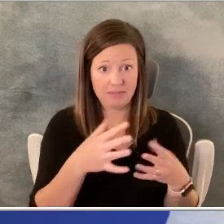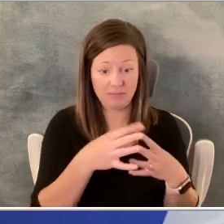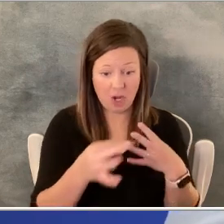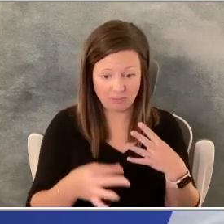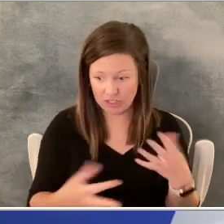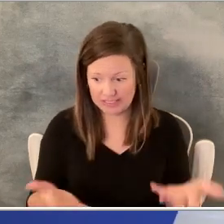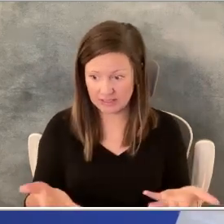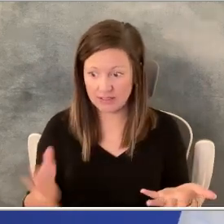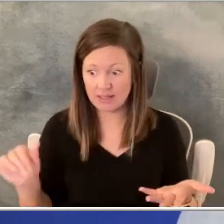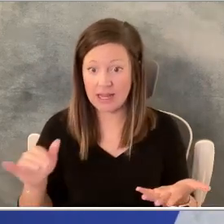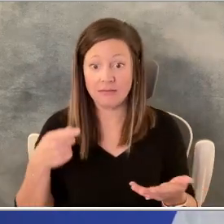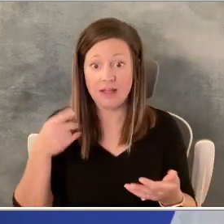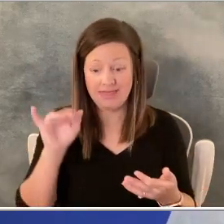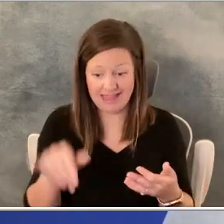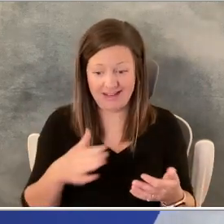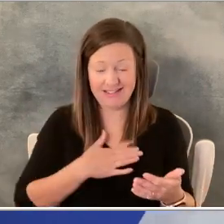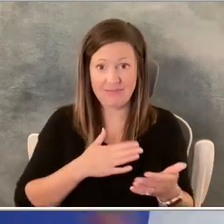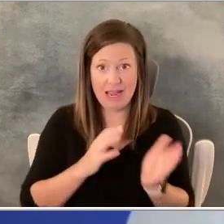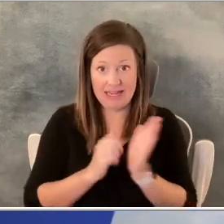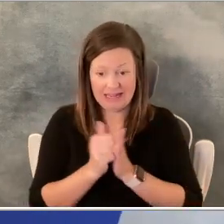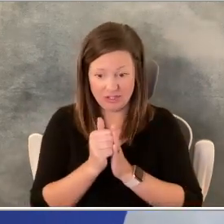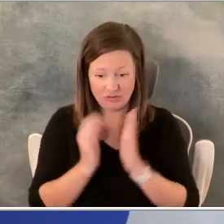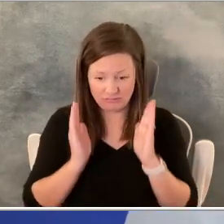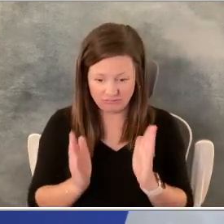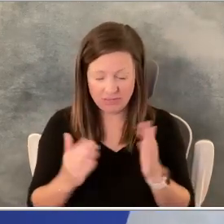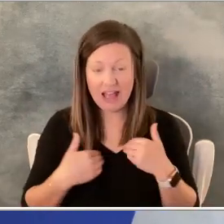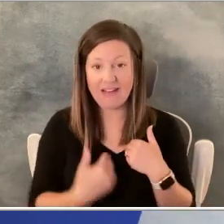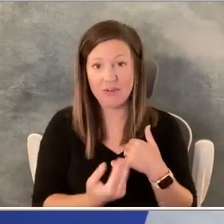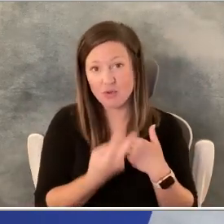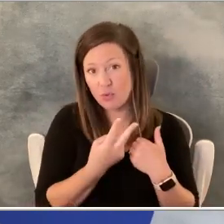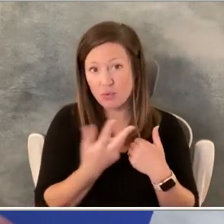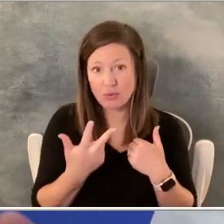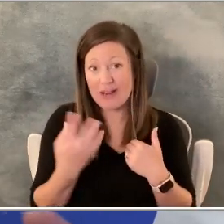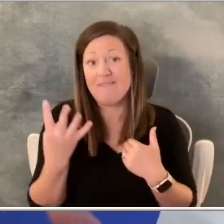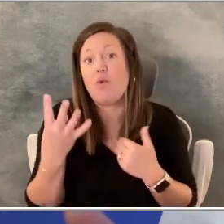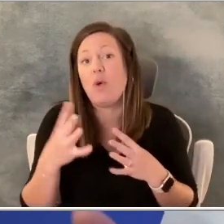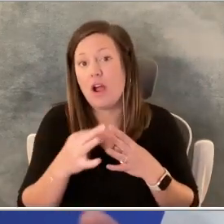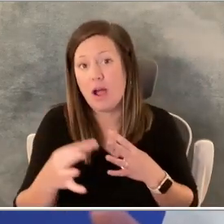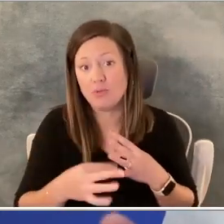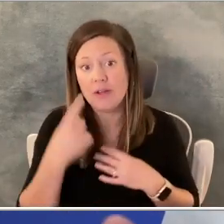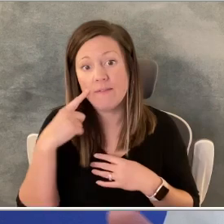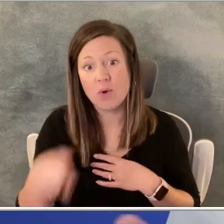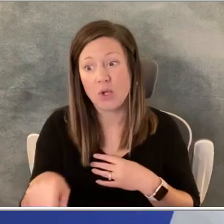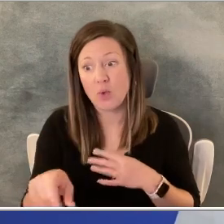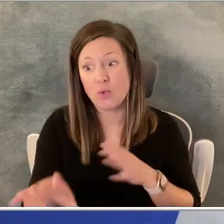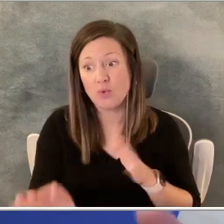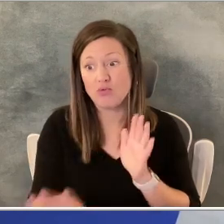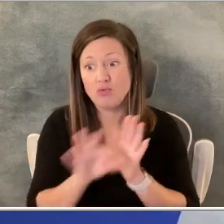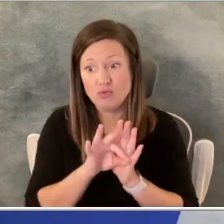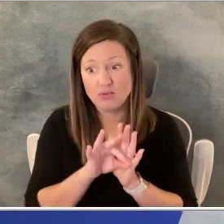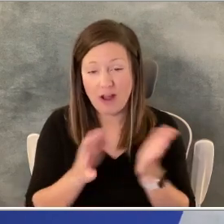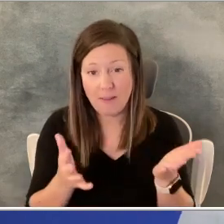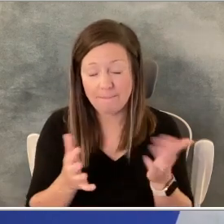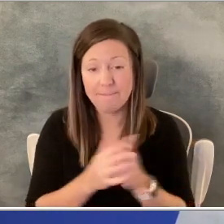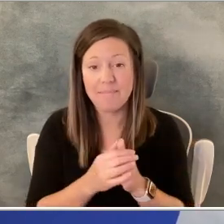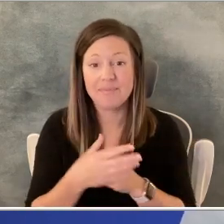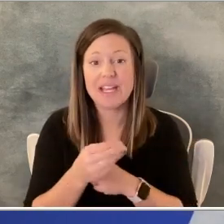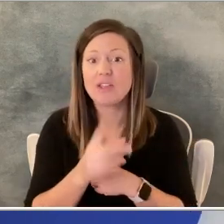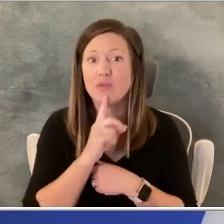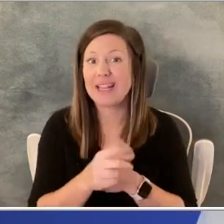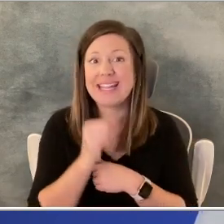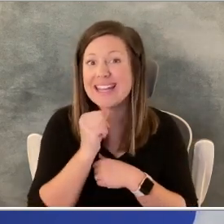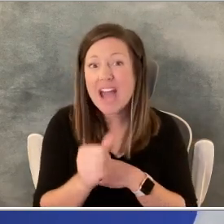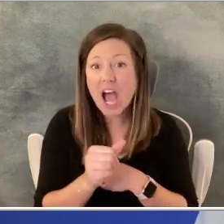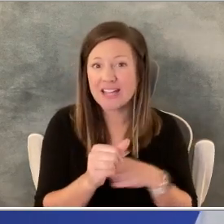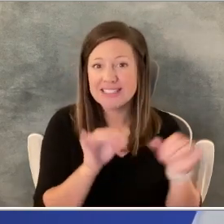my disease, there are generally 2, 3, 4 options that you could choose from, and they're very dissimilar options. So it's not